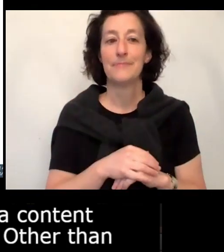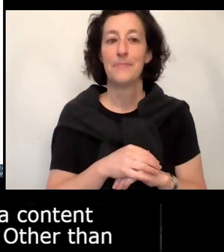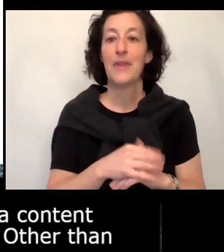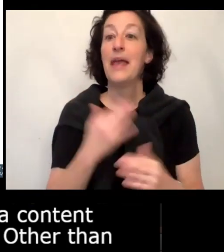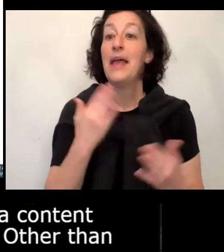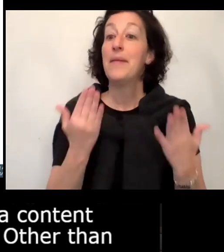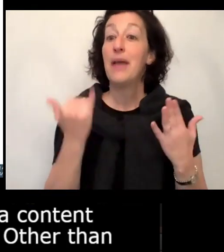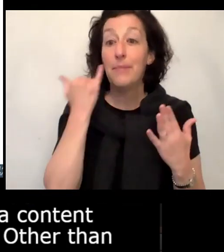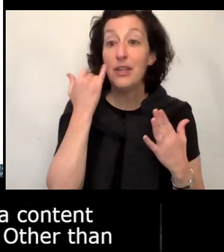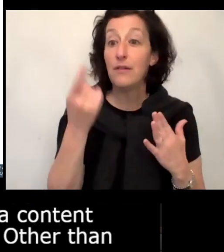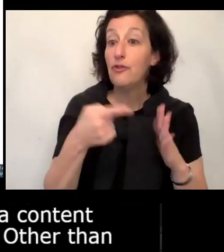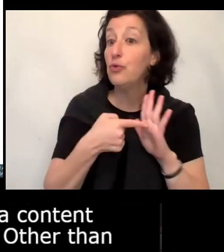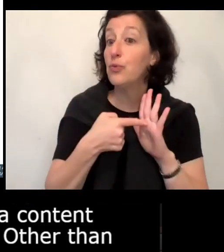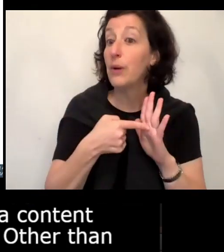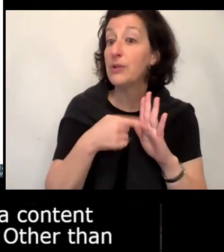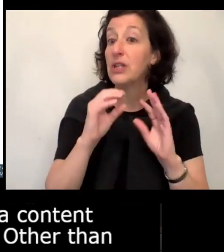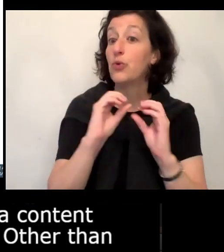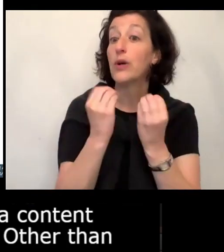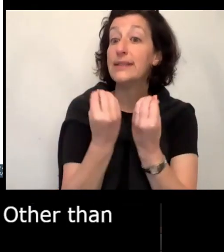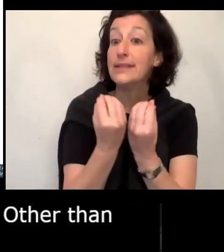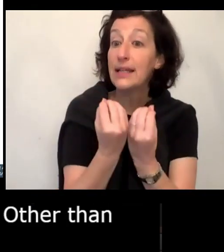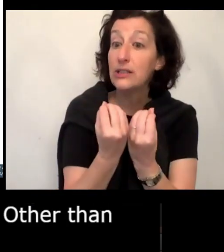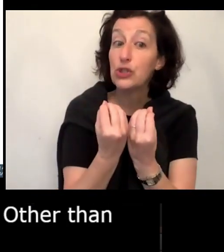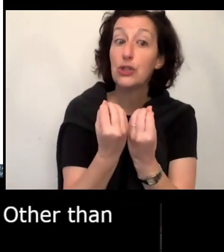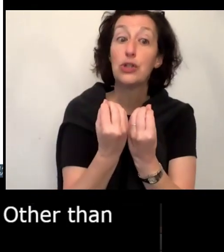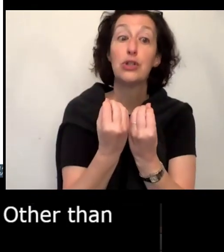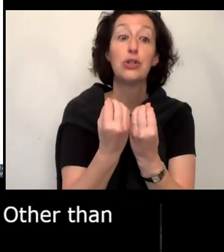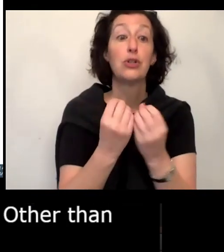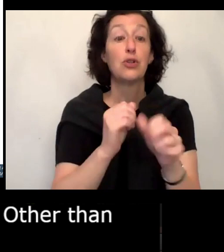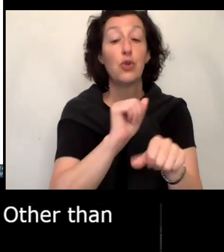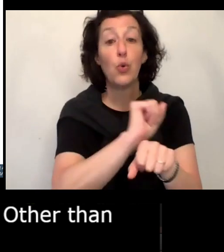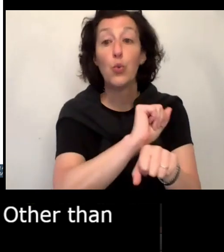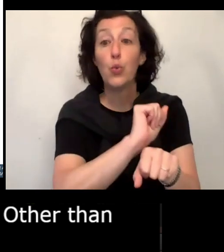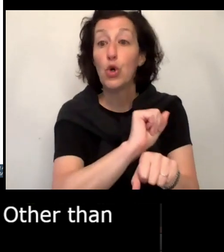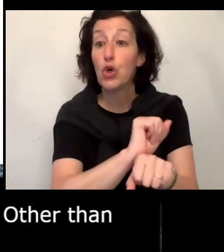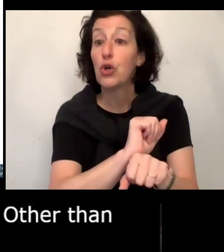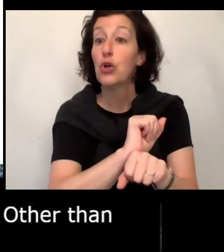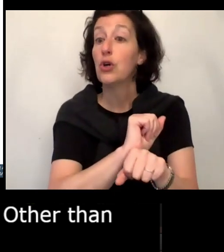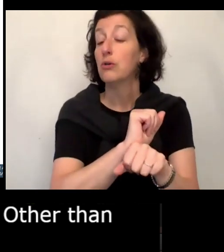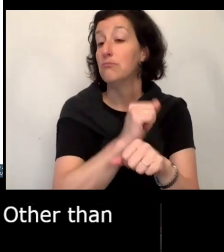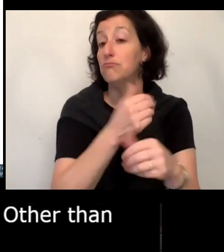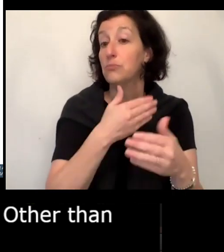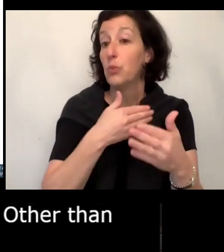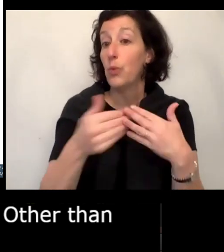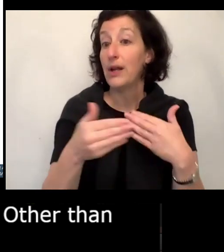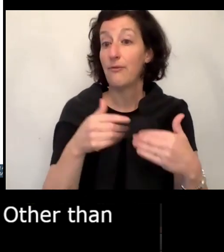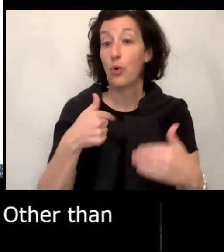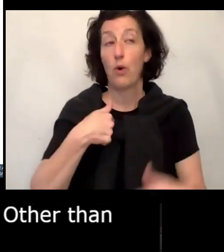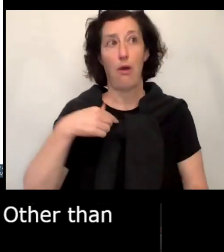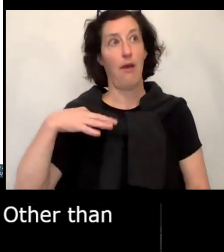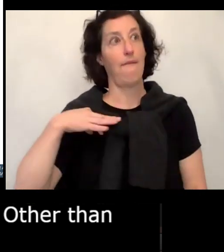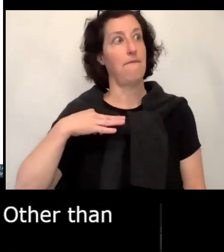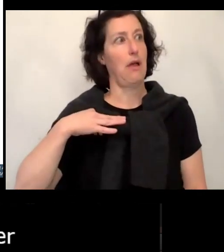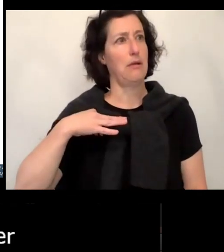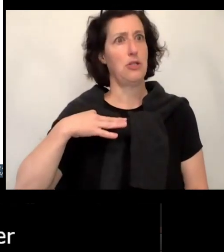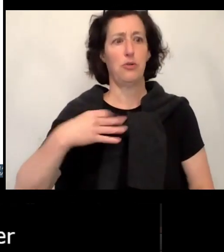organizations, jobs, or other organizations where you volunteer your